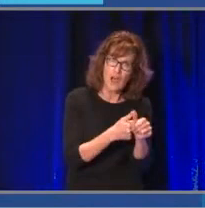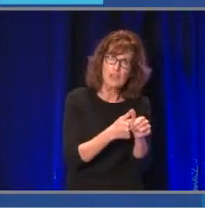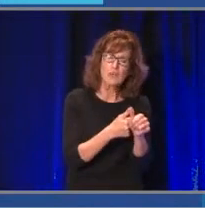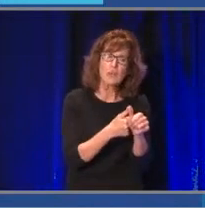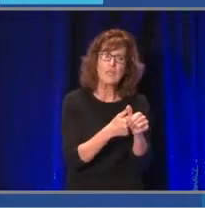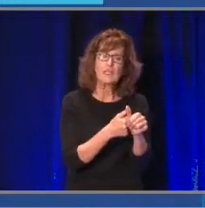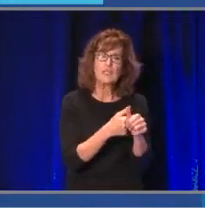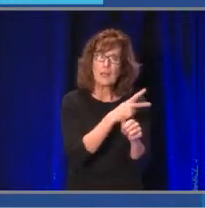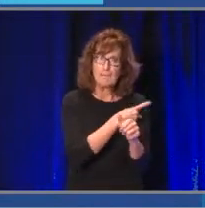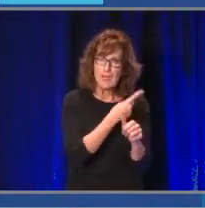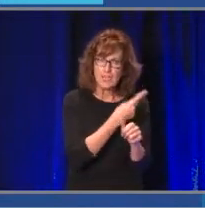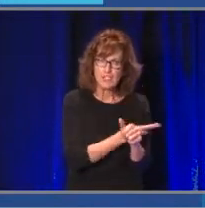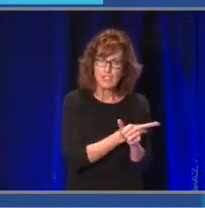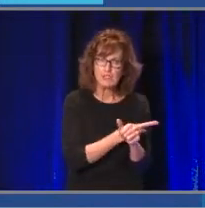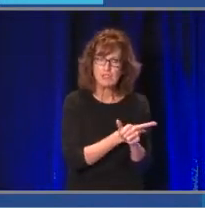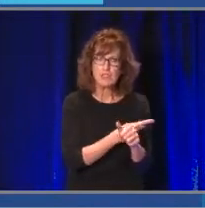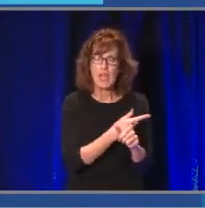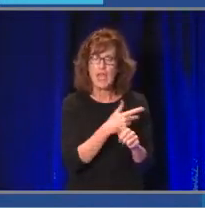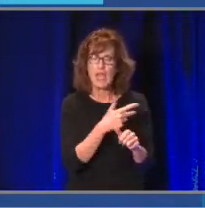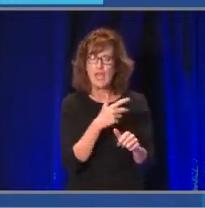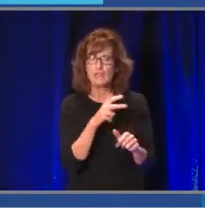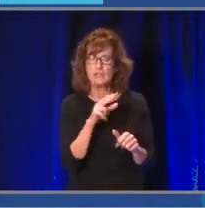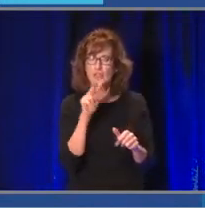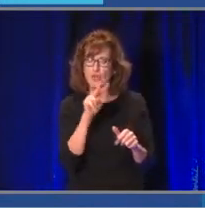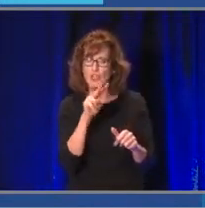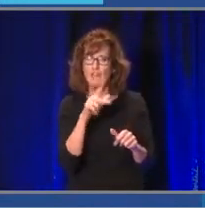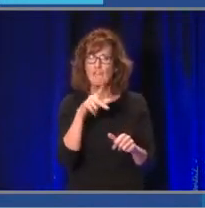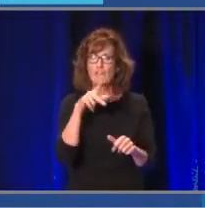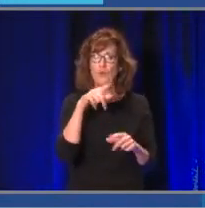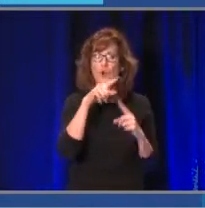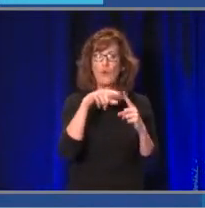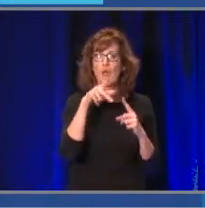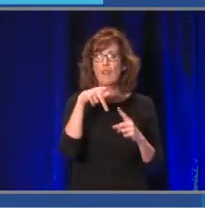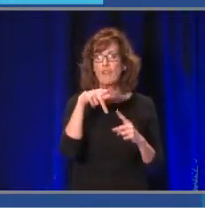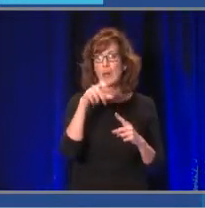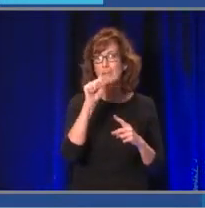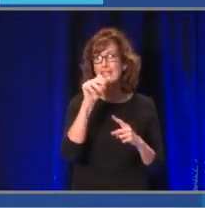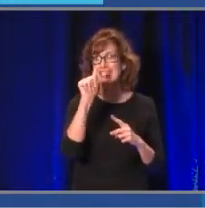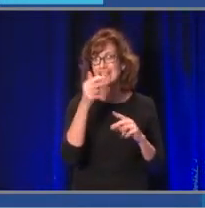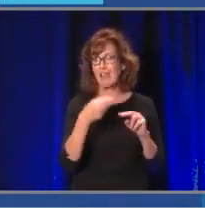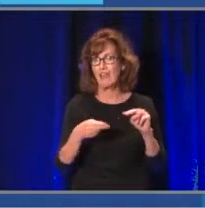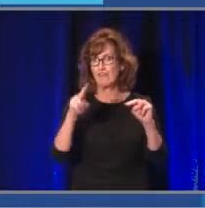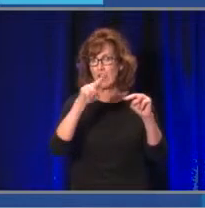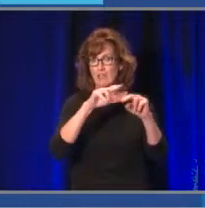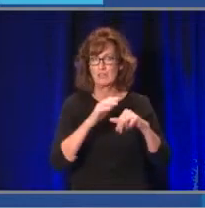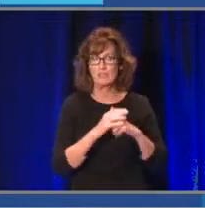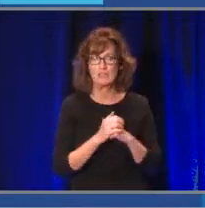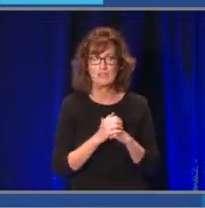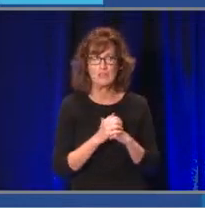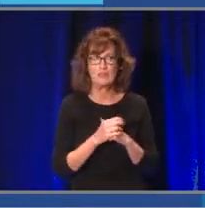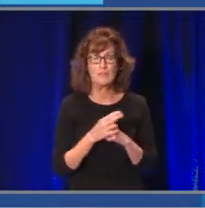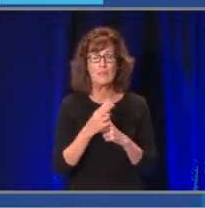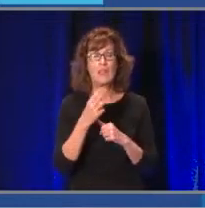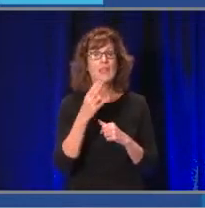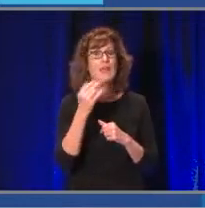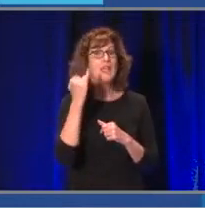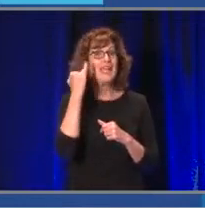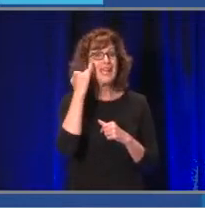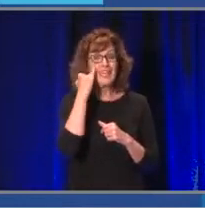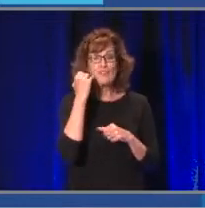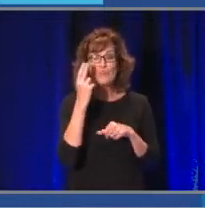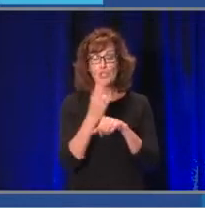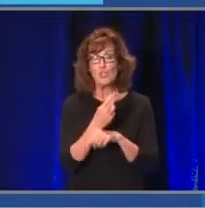rises. The nice thing, in my opinion, about HIFU is that we have not burned any bridges. If cancer